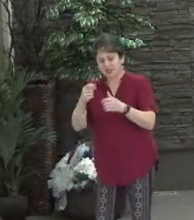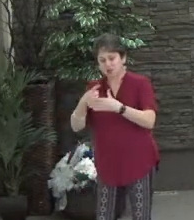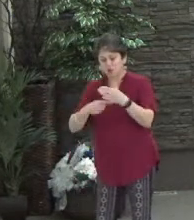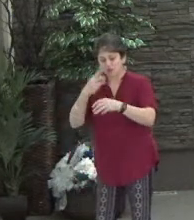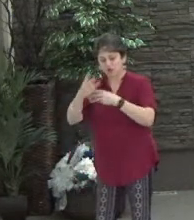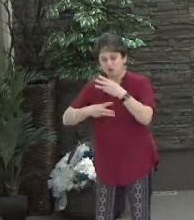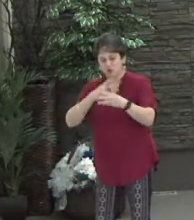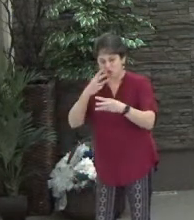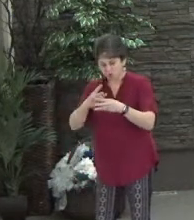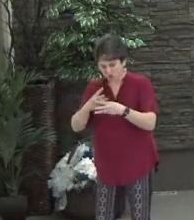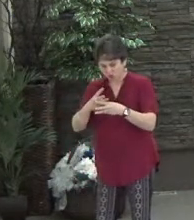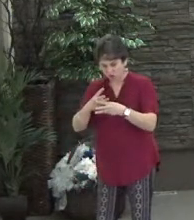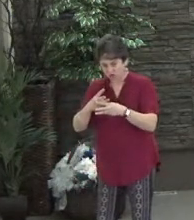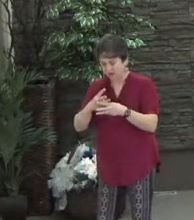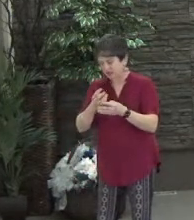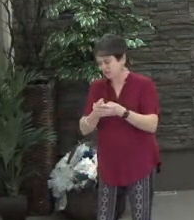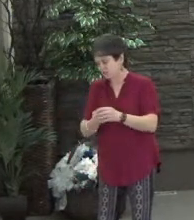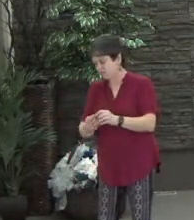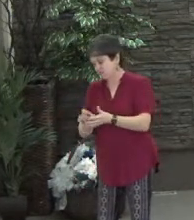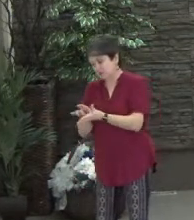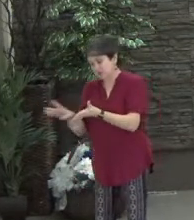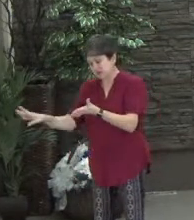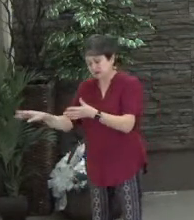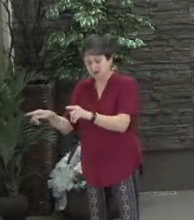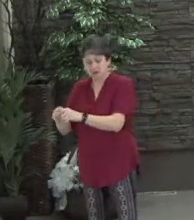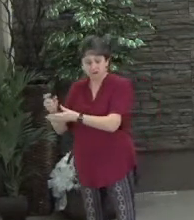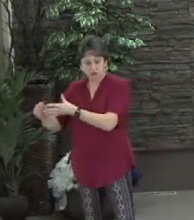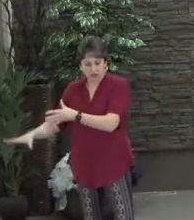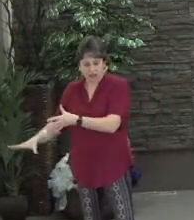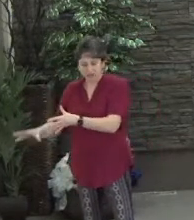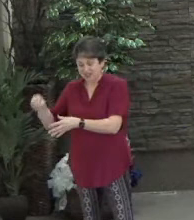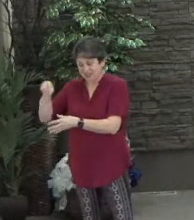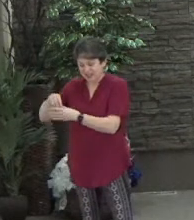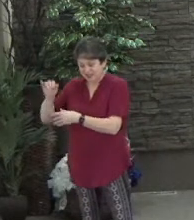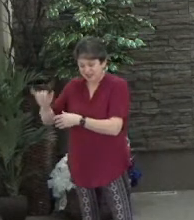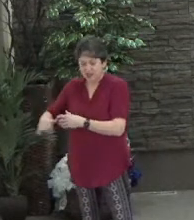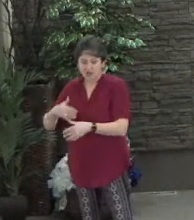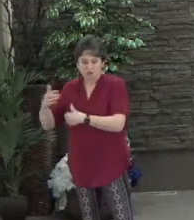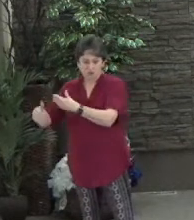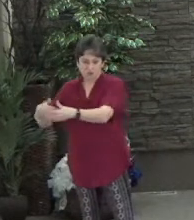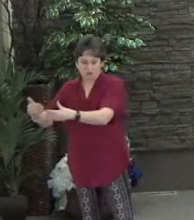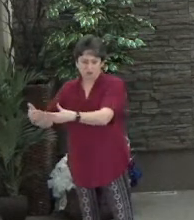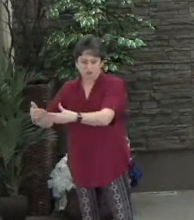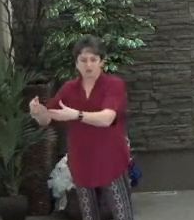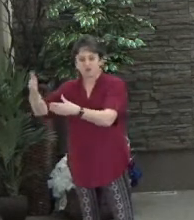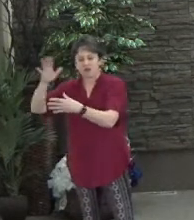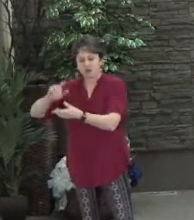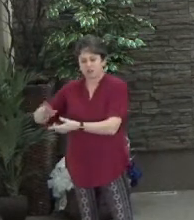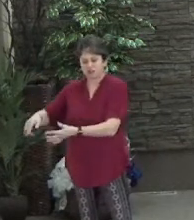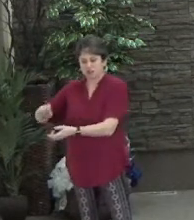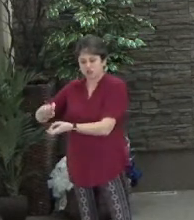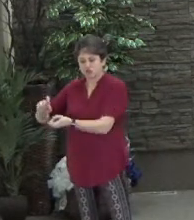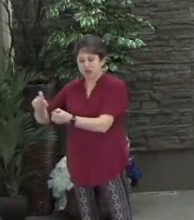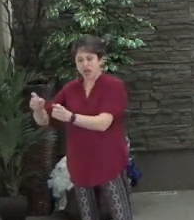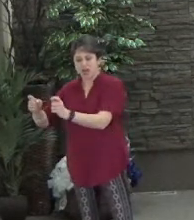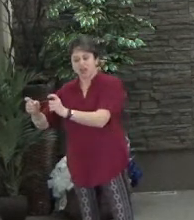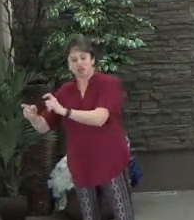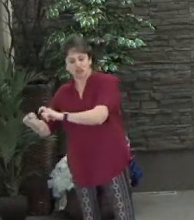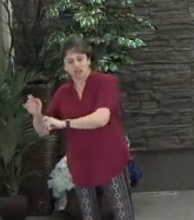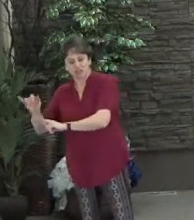world has discarded as trash, and in that very process, He's turning it into